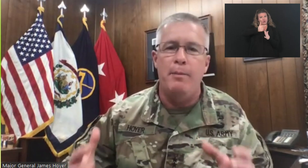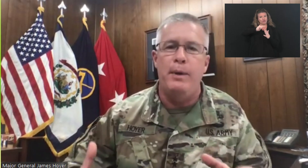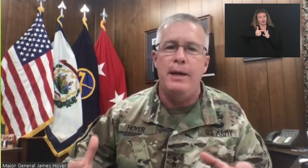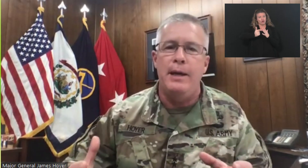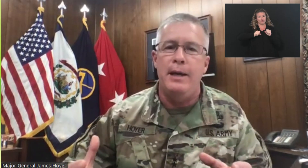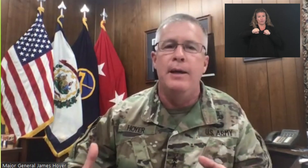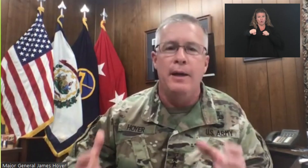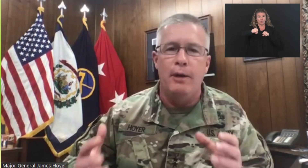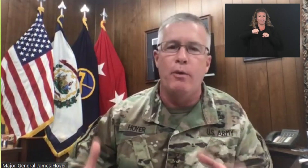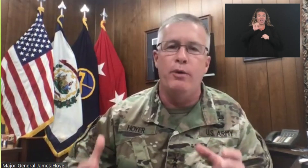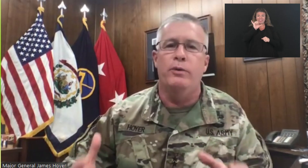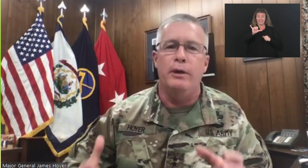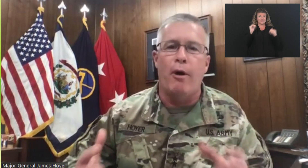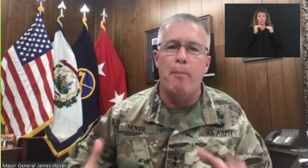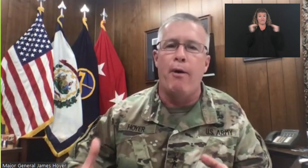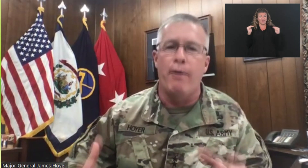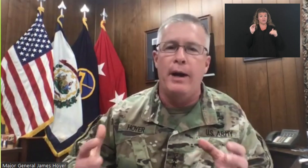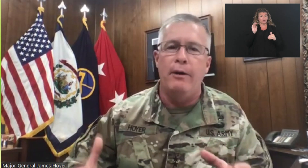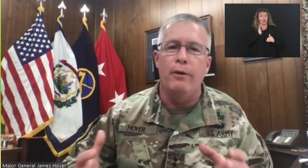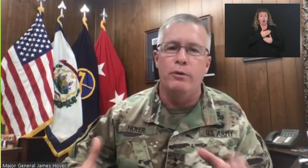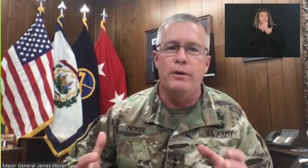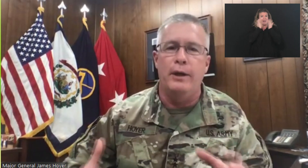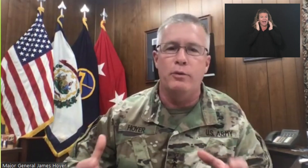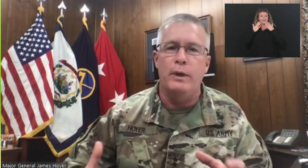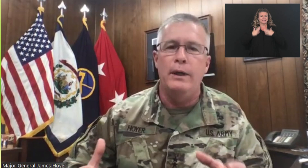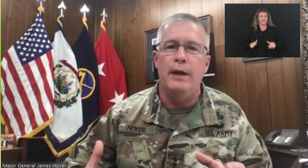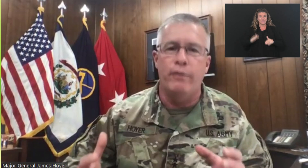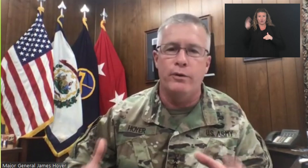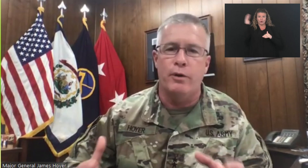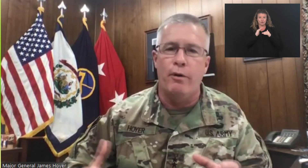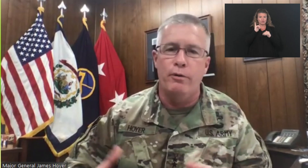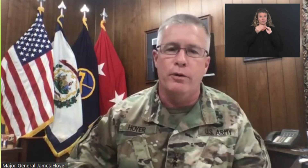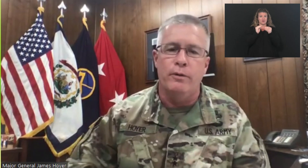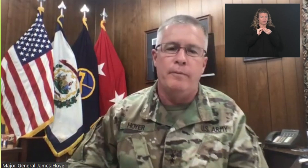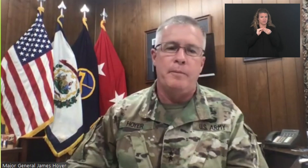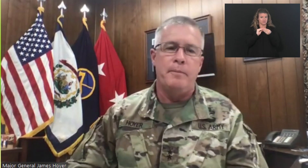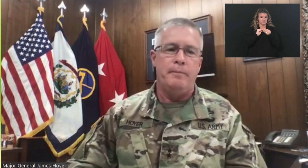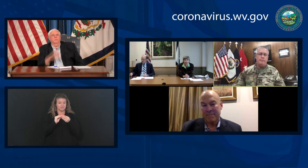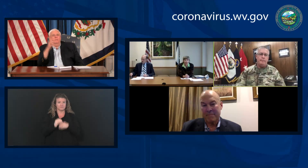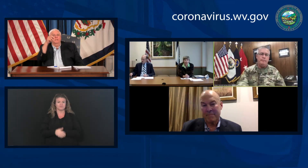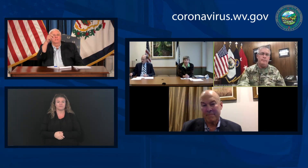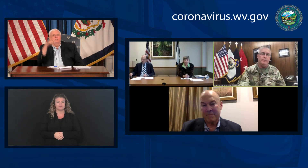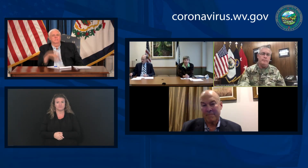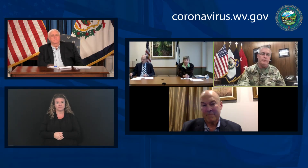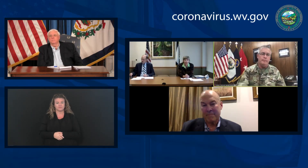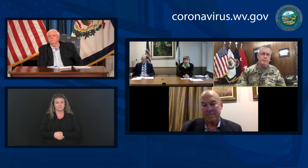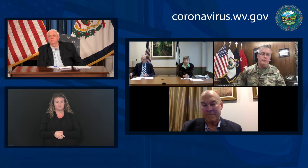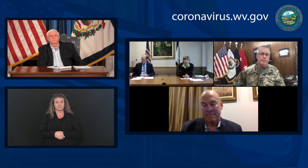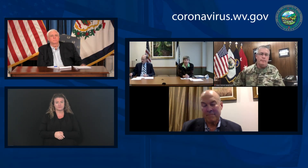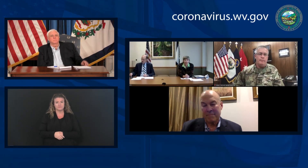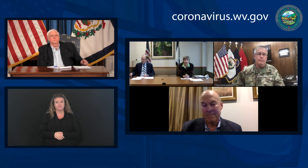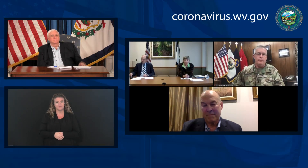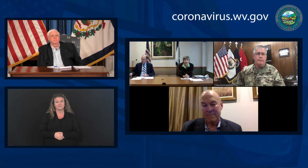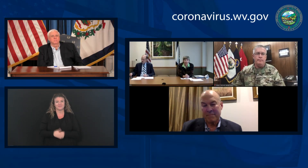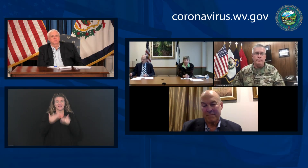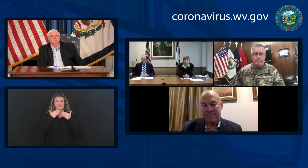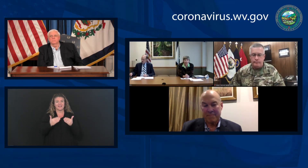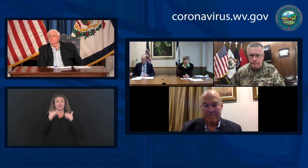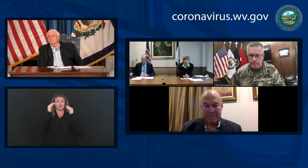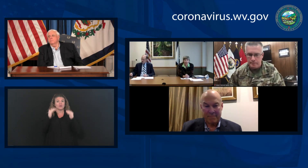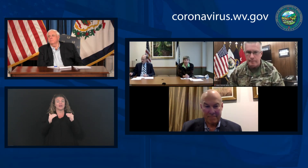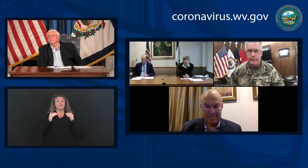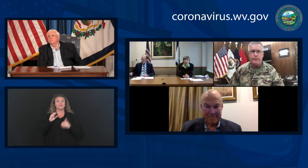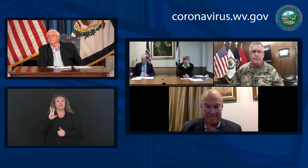of PPE and reducing our burn rate on those things we need for the surge. Okay, thank you, Charles. Up next, we'll